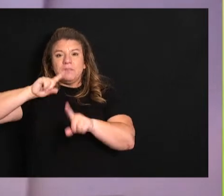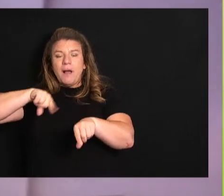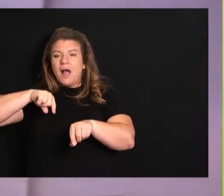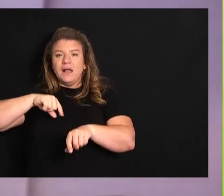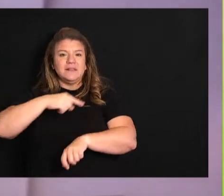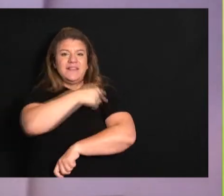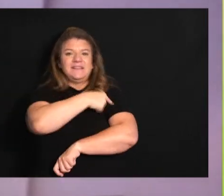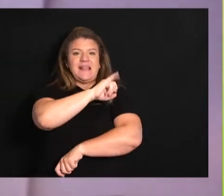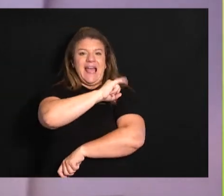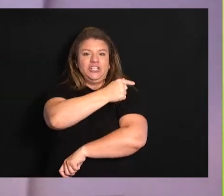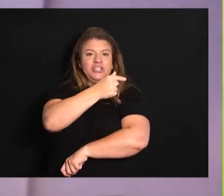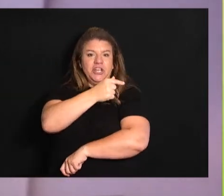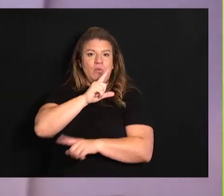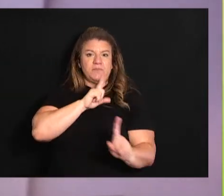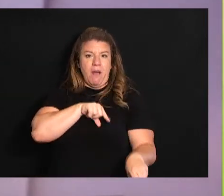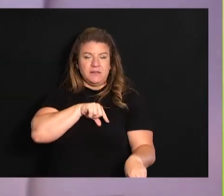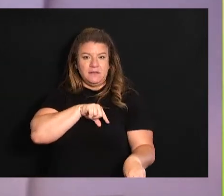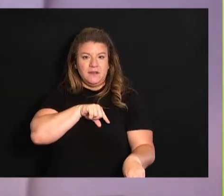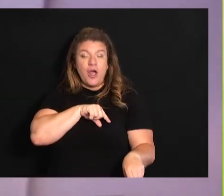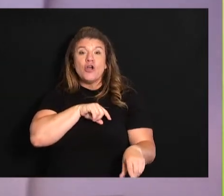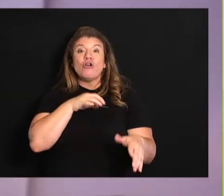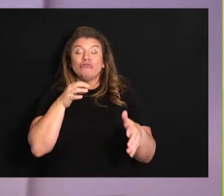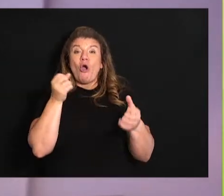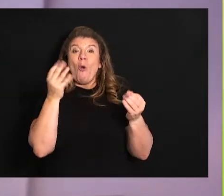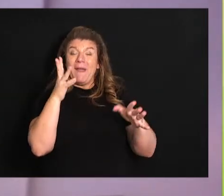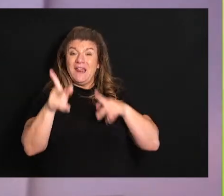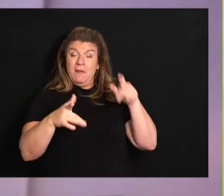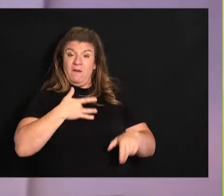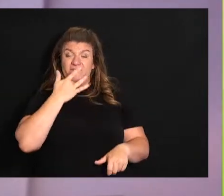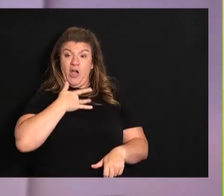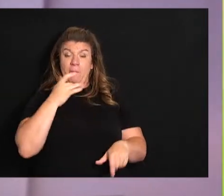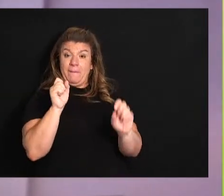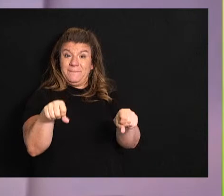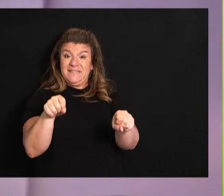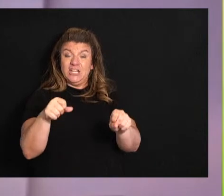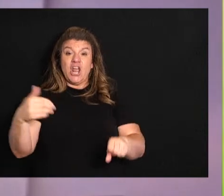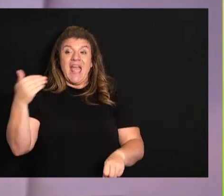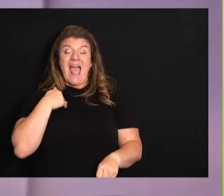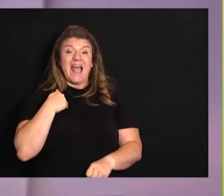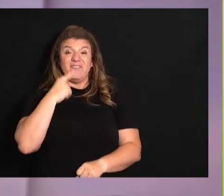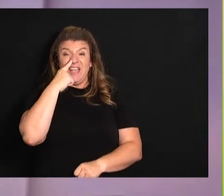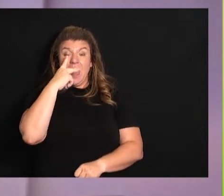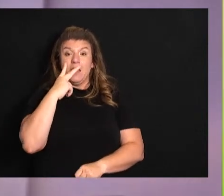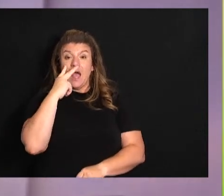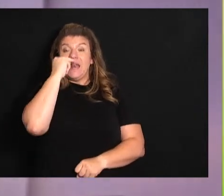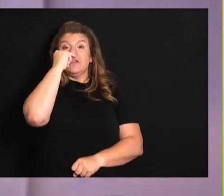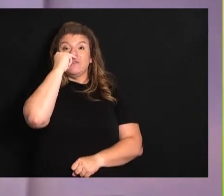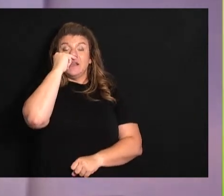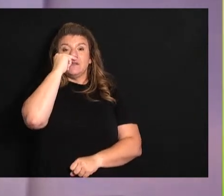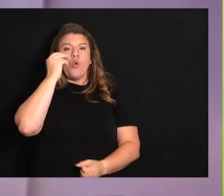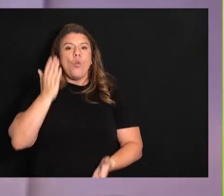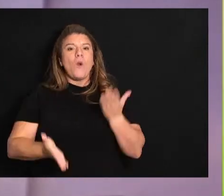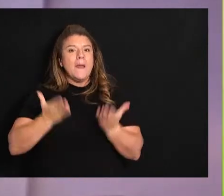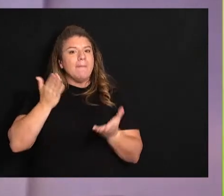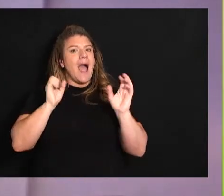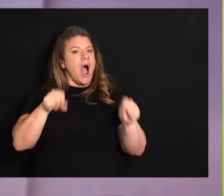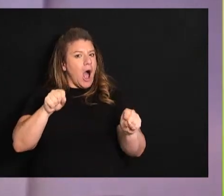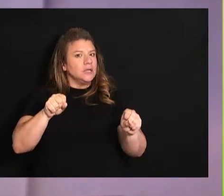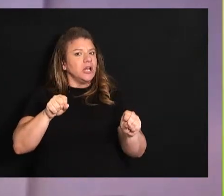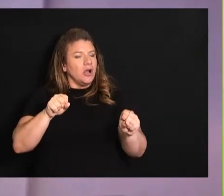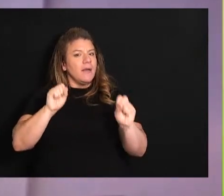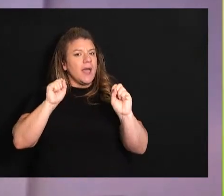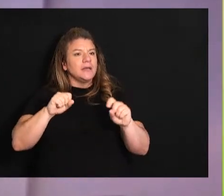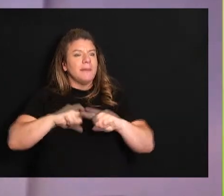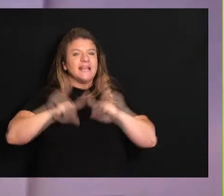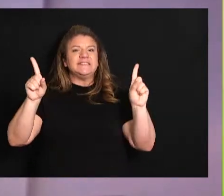IgG response. So many people feel like by potentially having a nasal vaccine, we may also be able to make